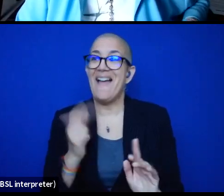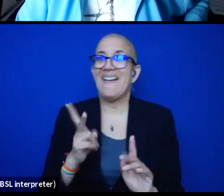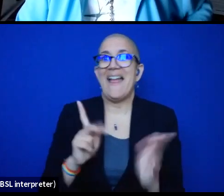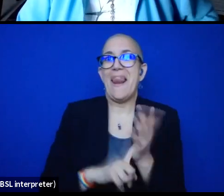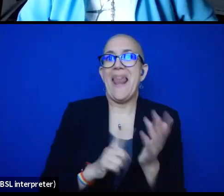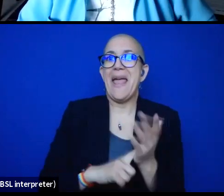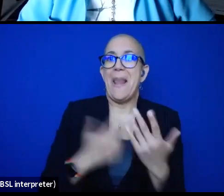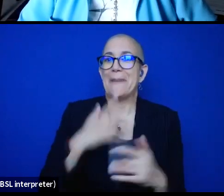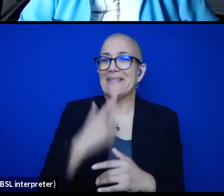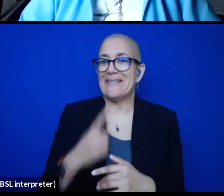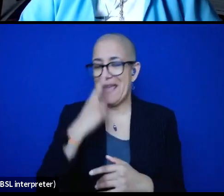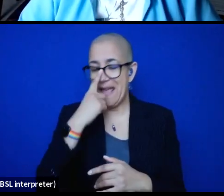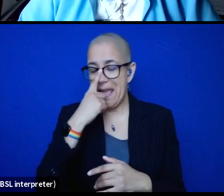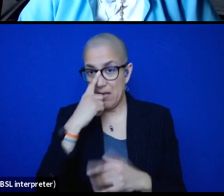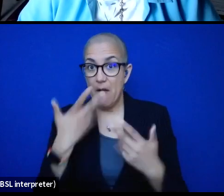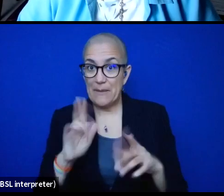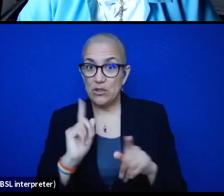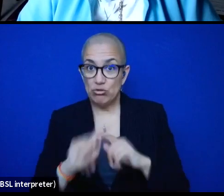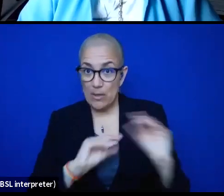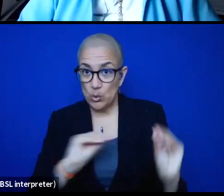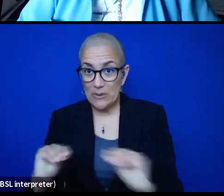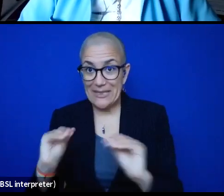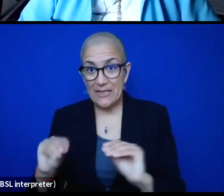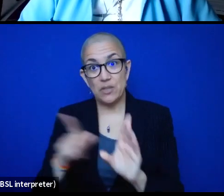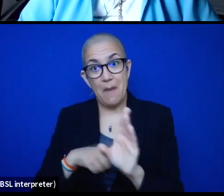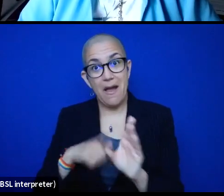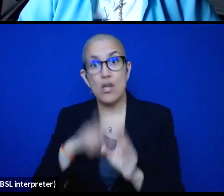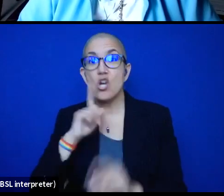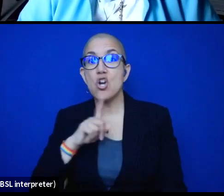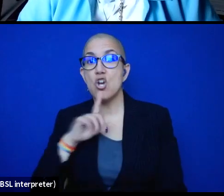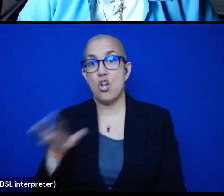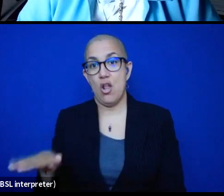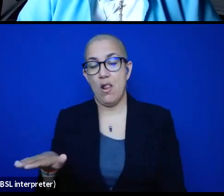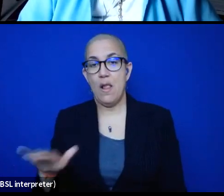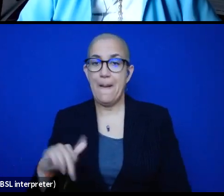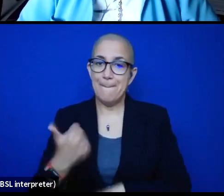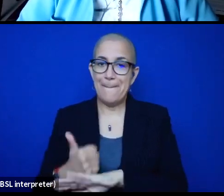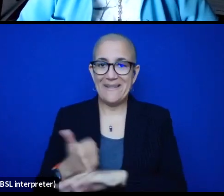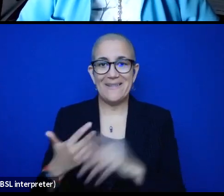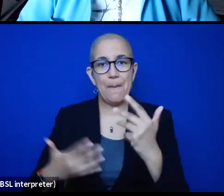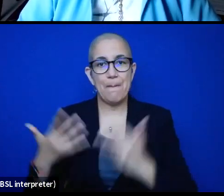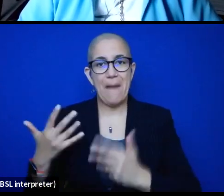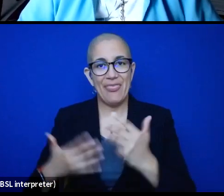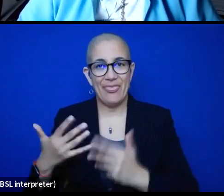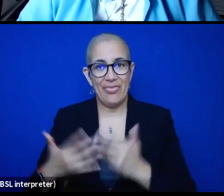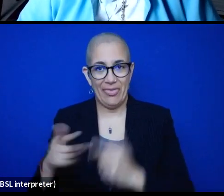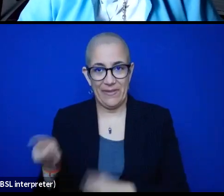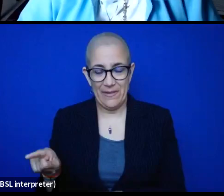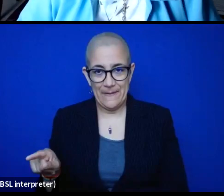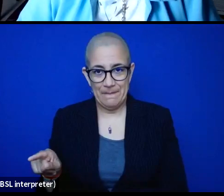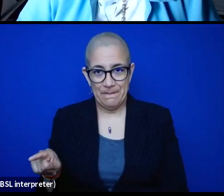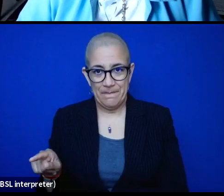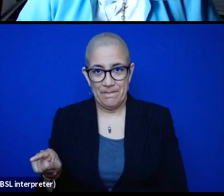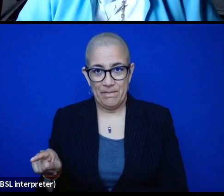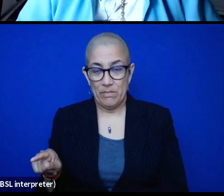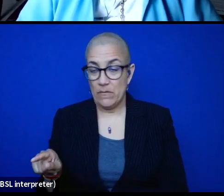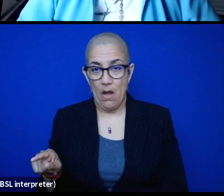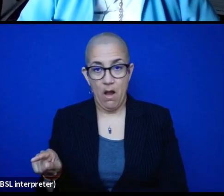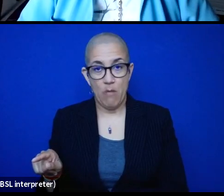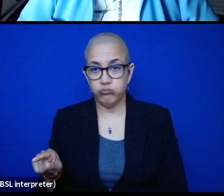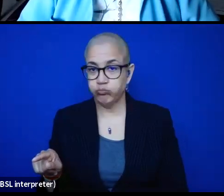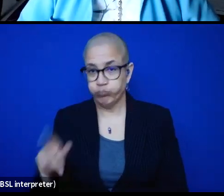I've had to try to teach my little girl basic maths, and I completely take my